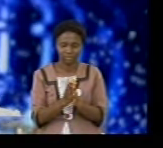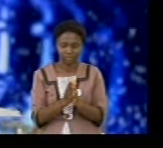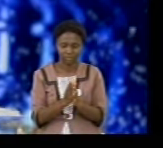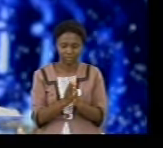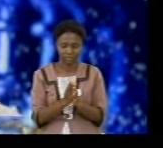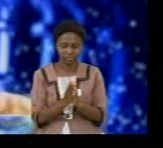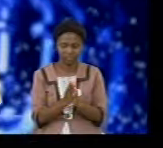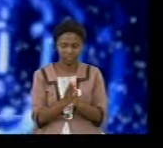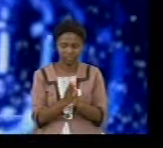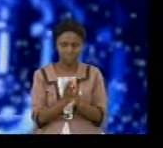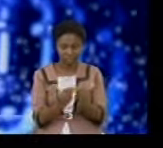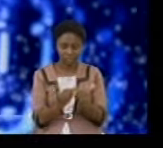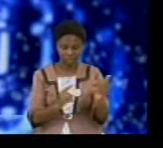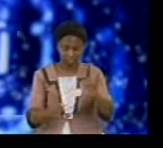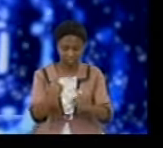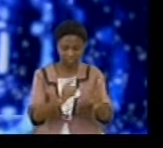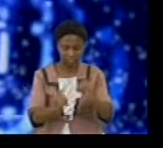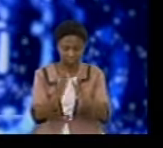Let's pray together.